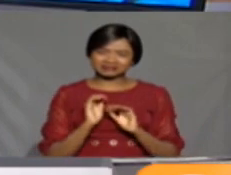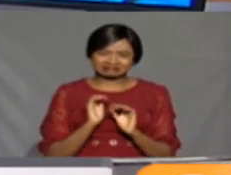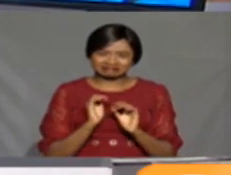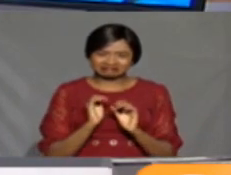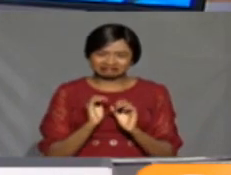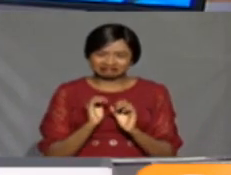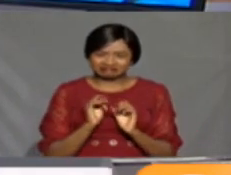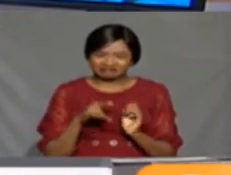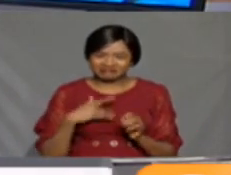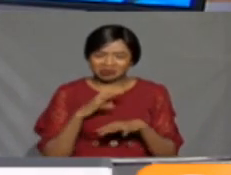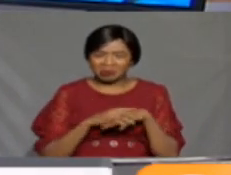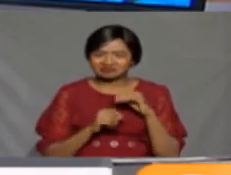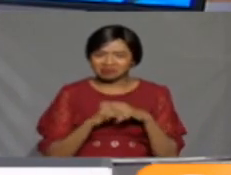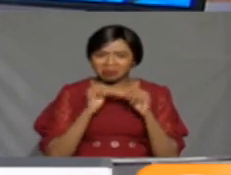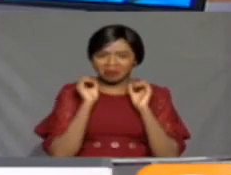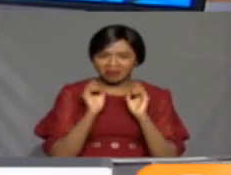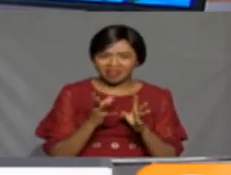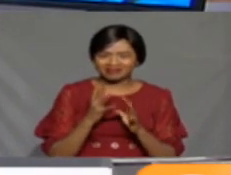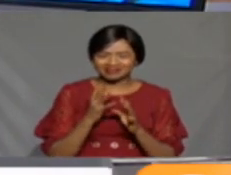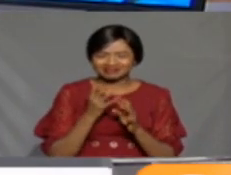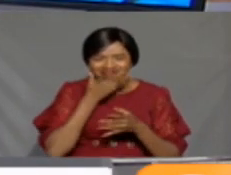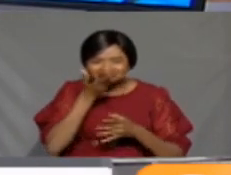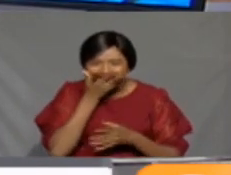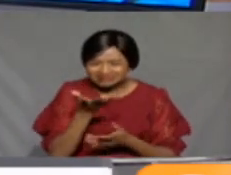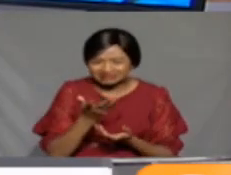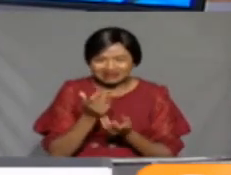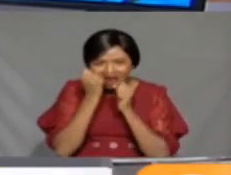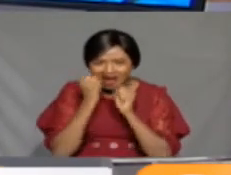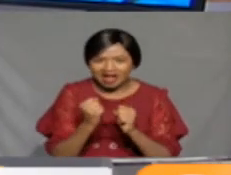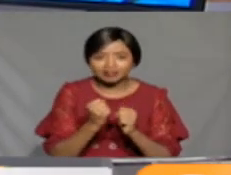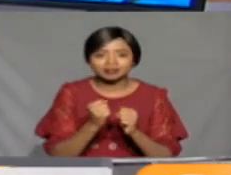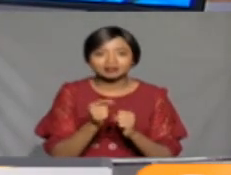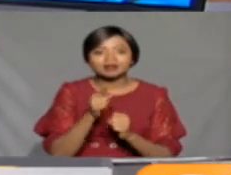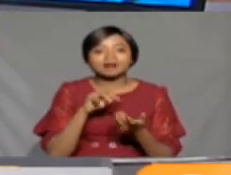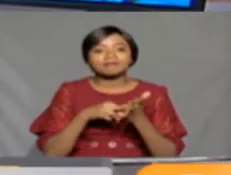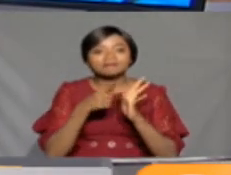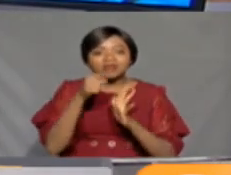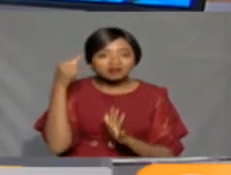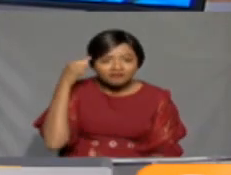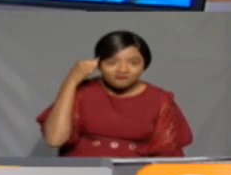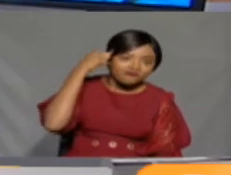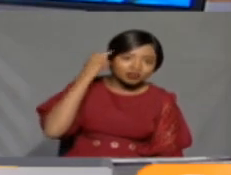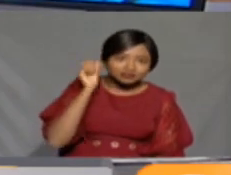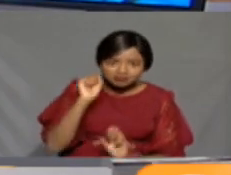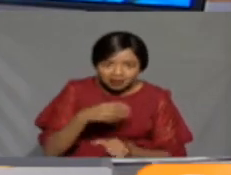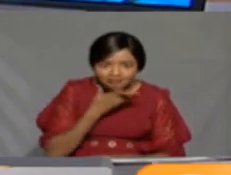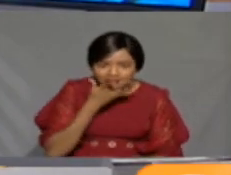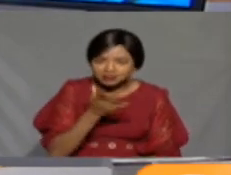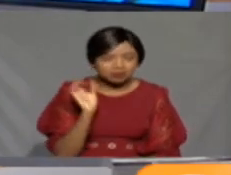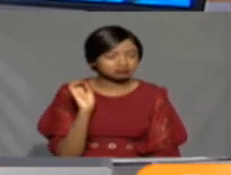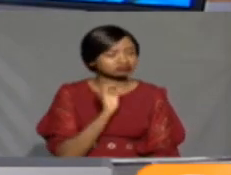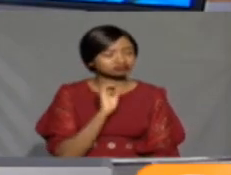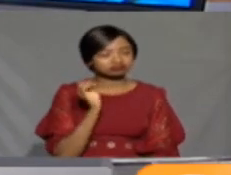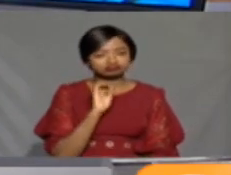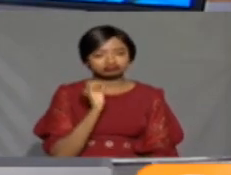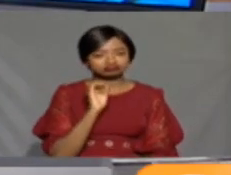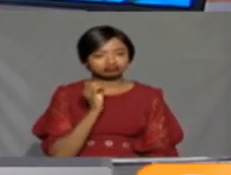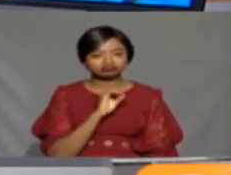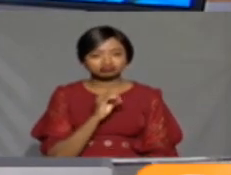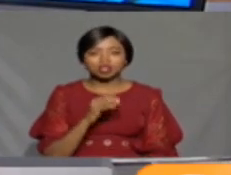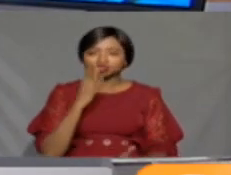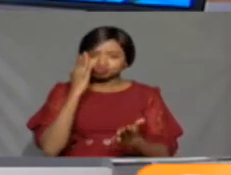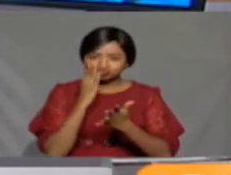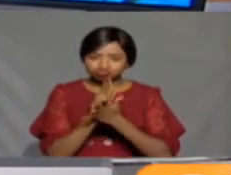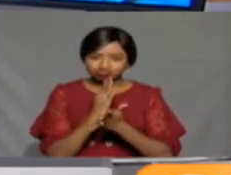questions? And I spoke to the Kenya National Bureau of Statistics today, who stated that you cannot be forced to answer a question that you're uncomfortable with. In fact, it's